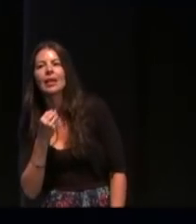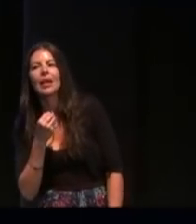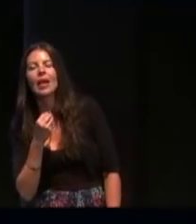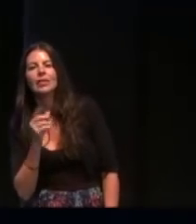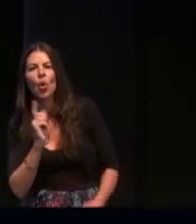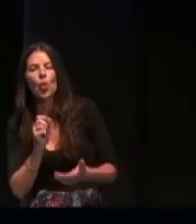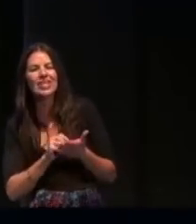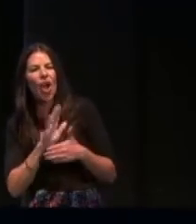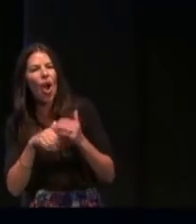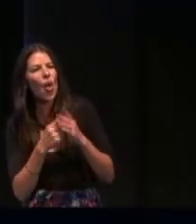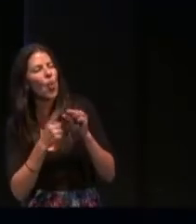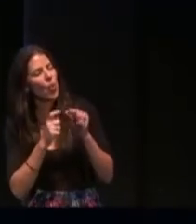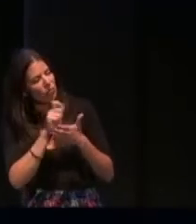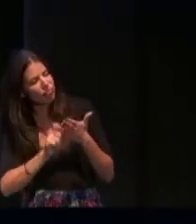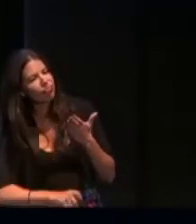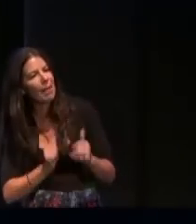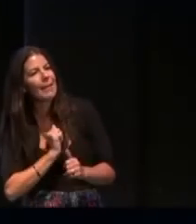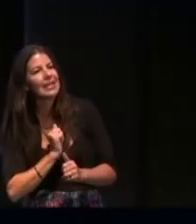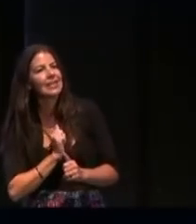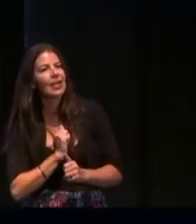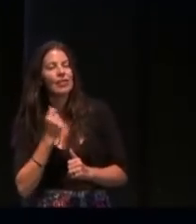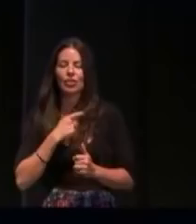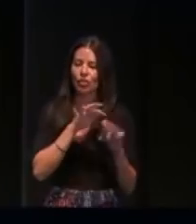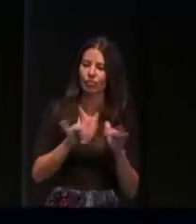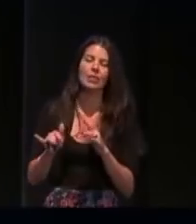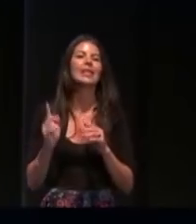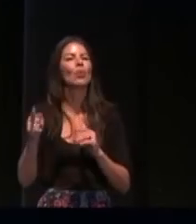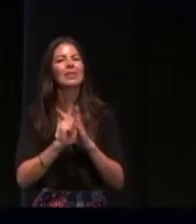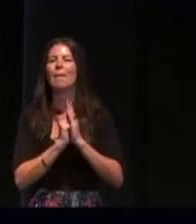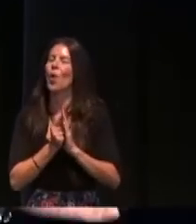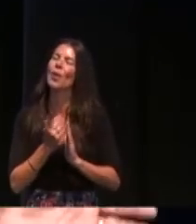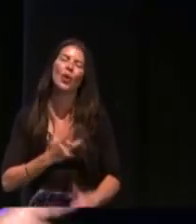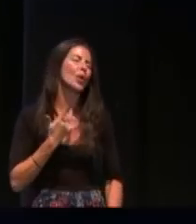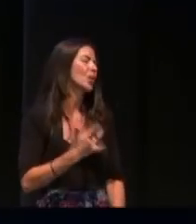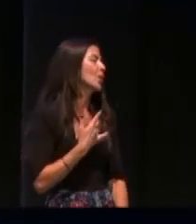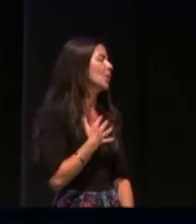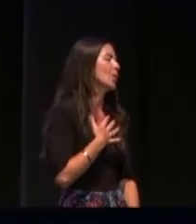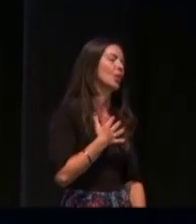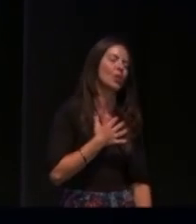love? And I wrote all of those lyrics. She put it to music. That was a moment. I just, shoo,